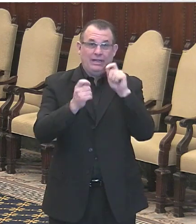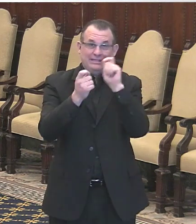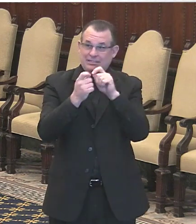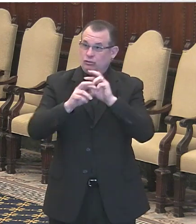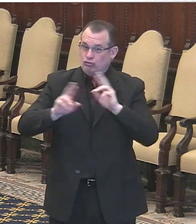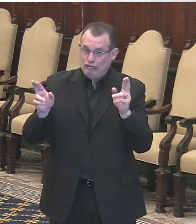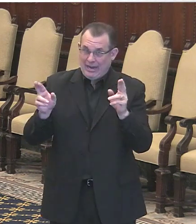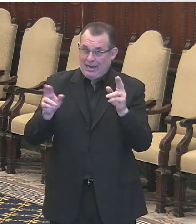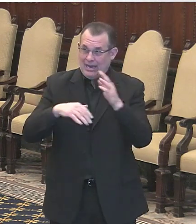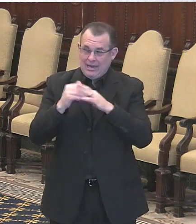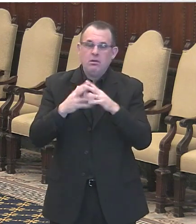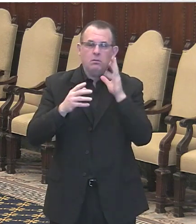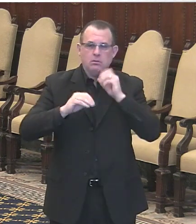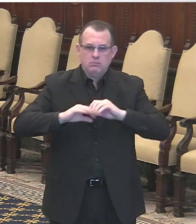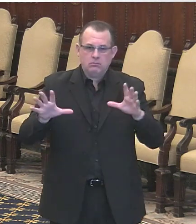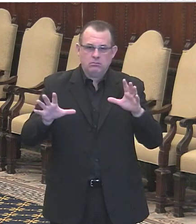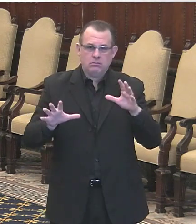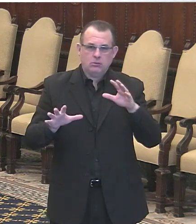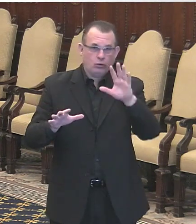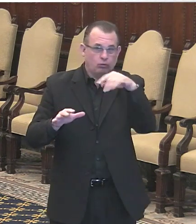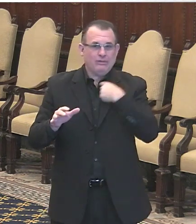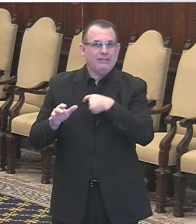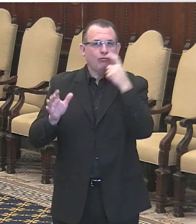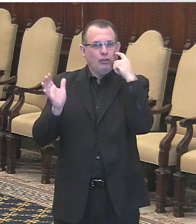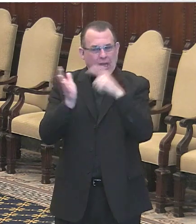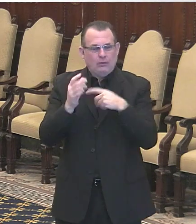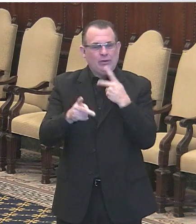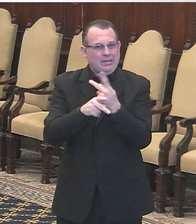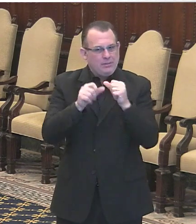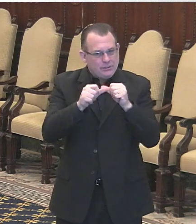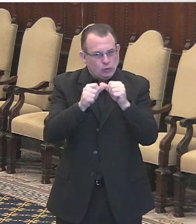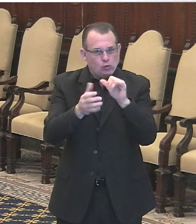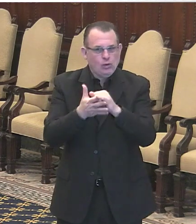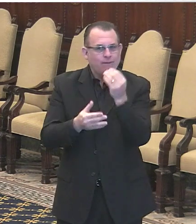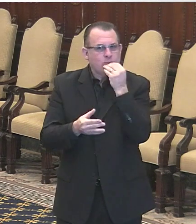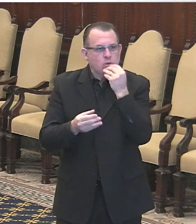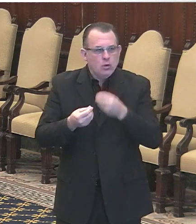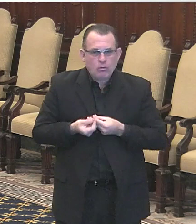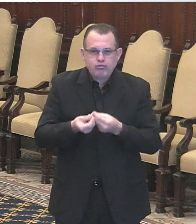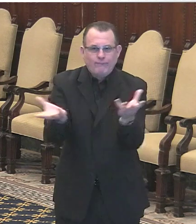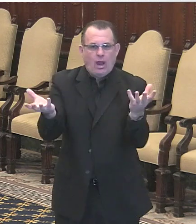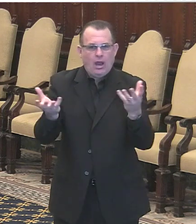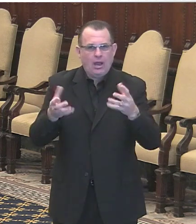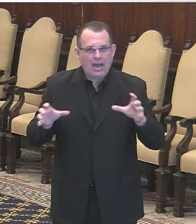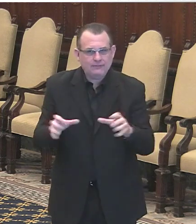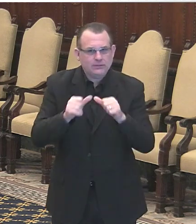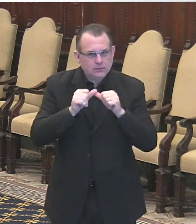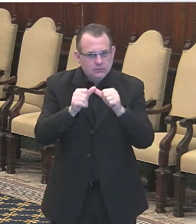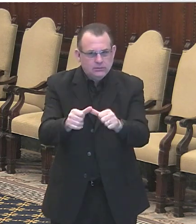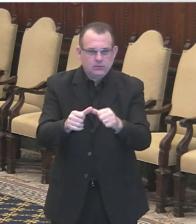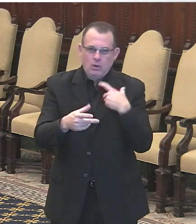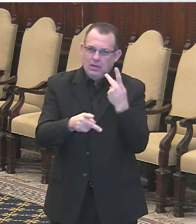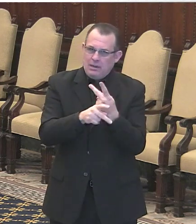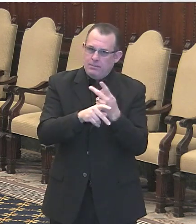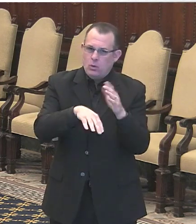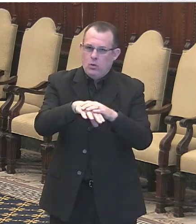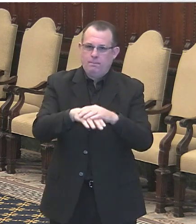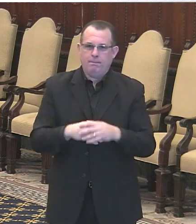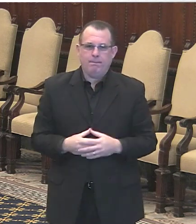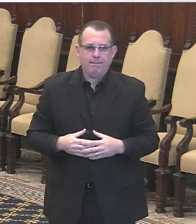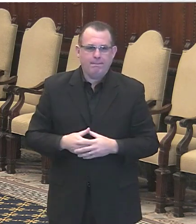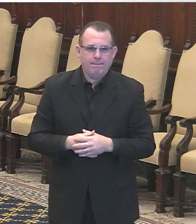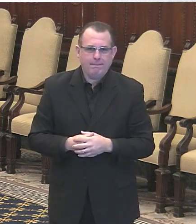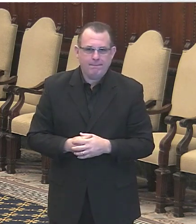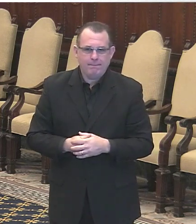yeah, we do recognize the need to continue to provide food and other activities to kids, and we're going to keep that commitment. Thank